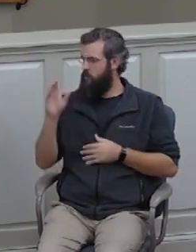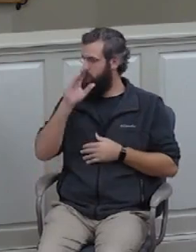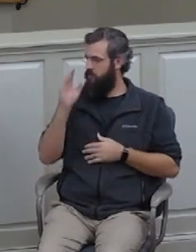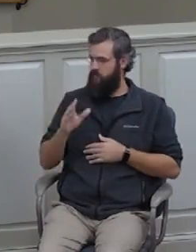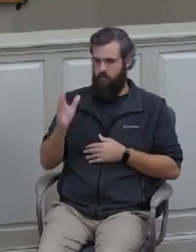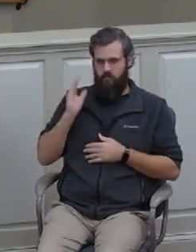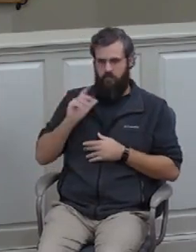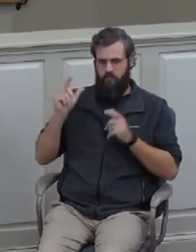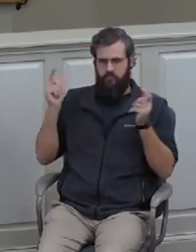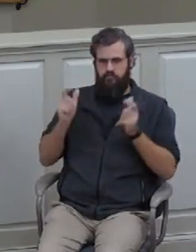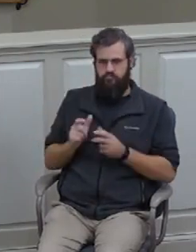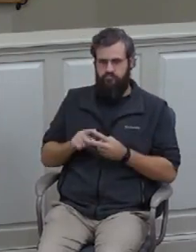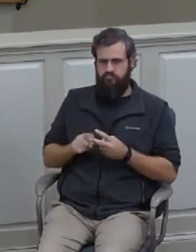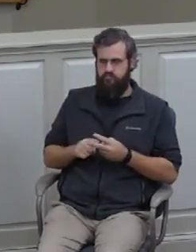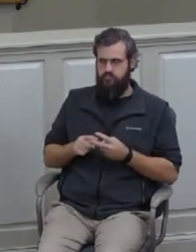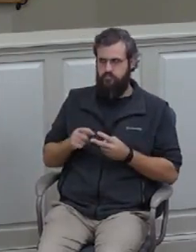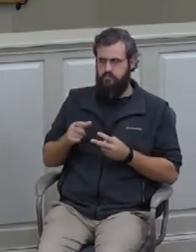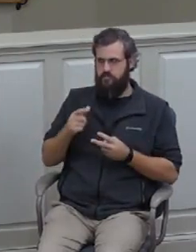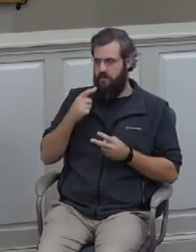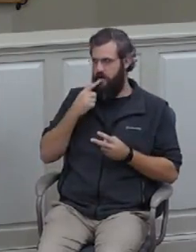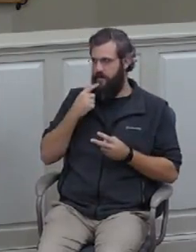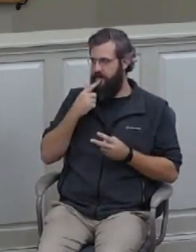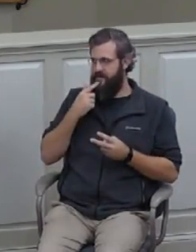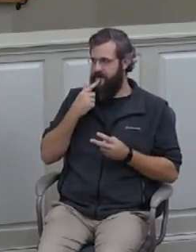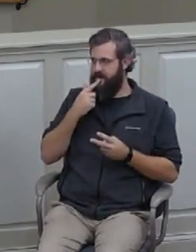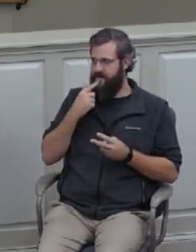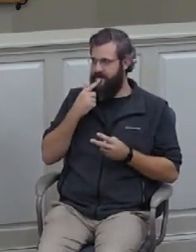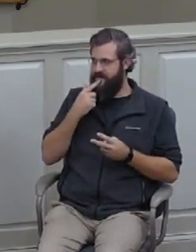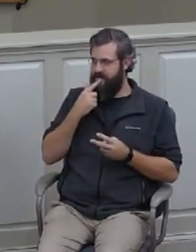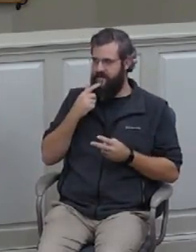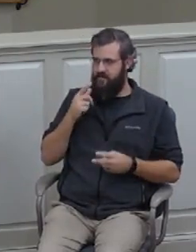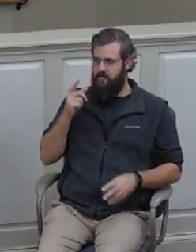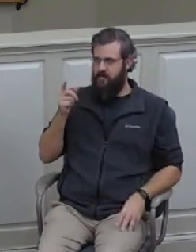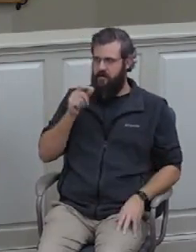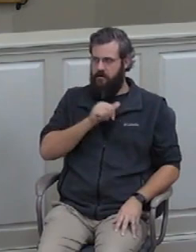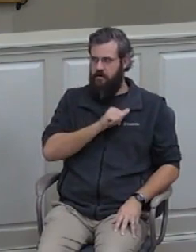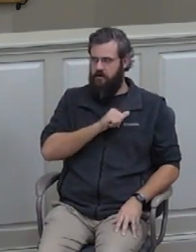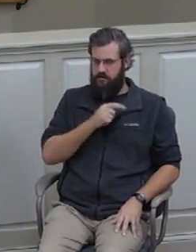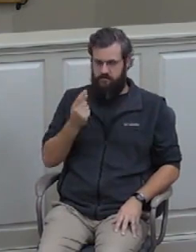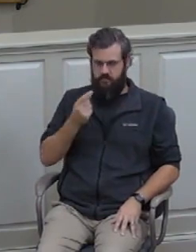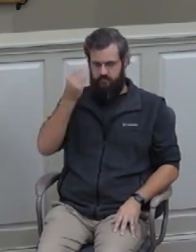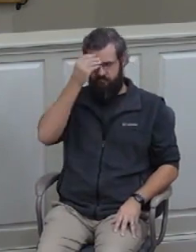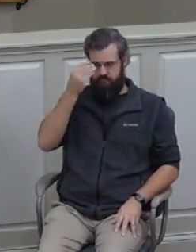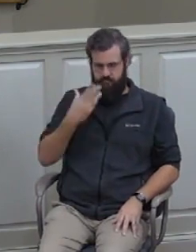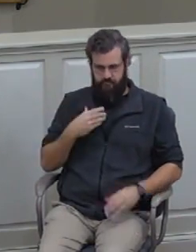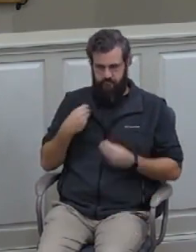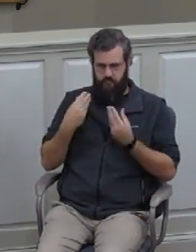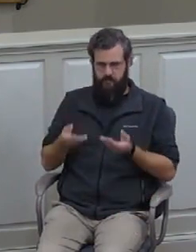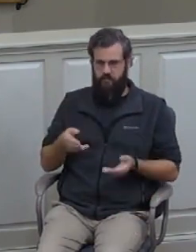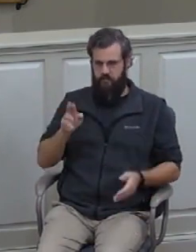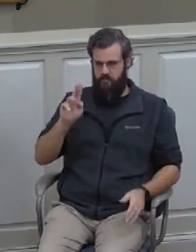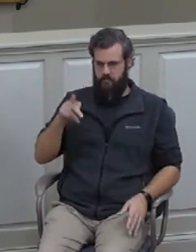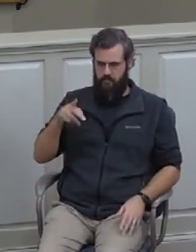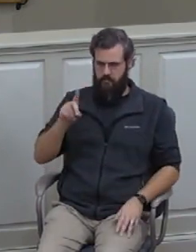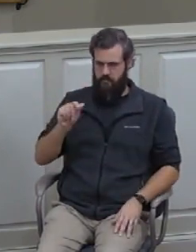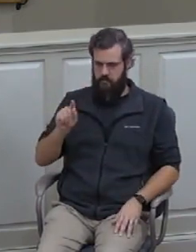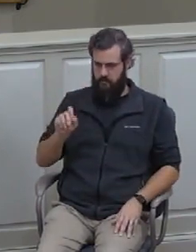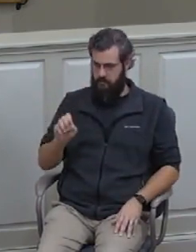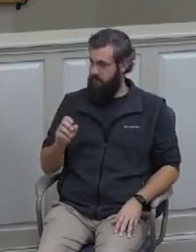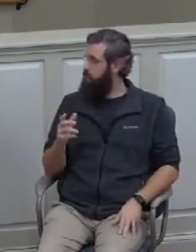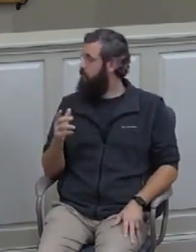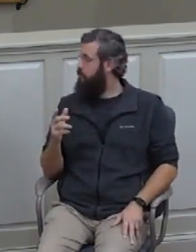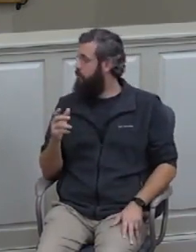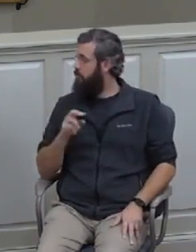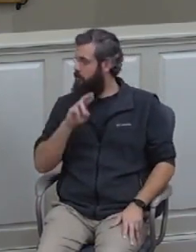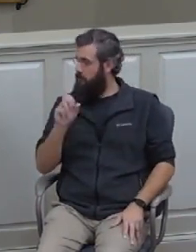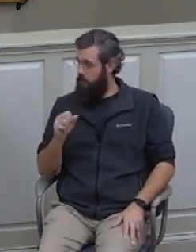thin before, but. Well, yeah, I was advised to give a an update, but Are you asking that we